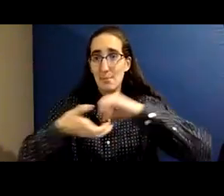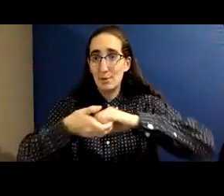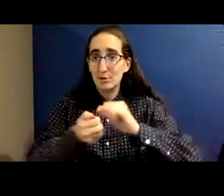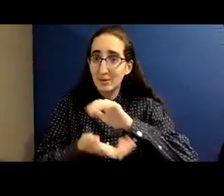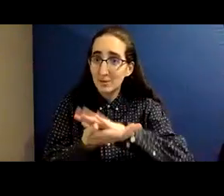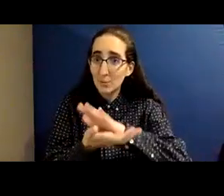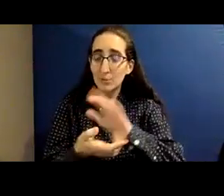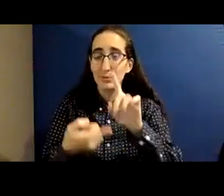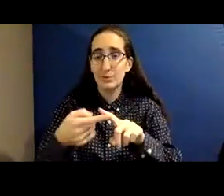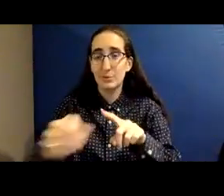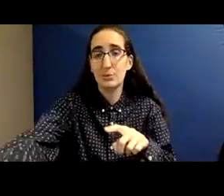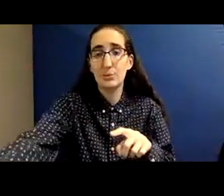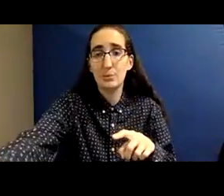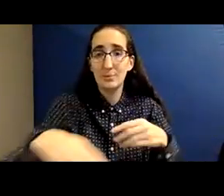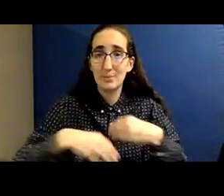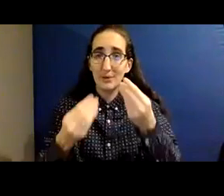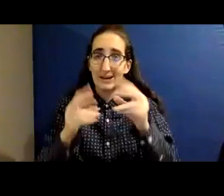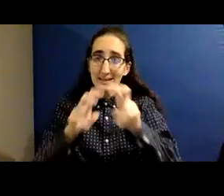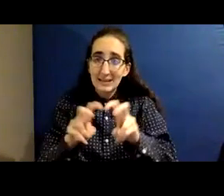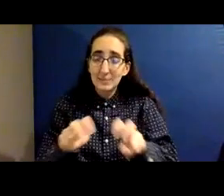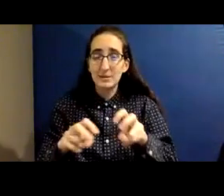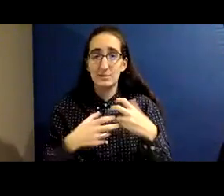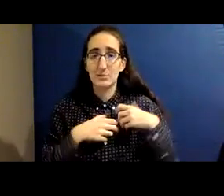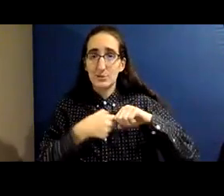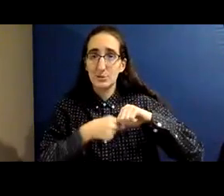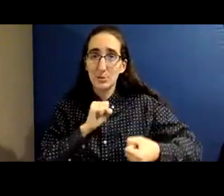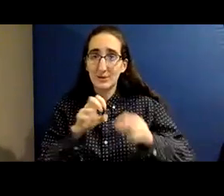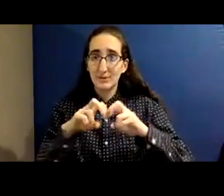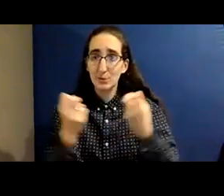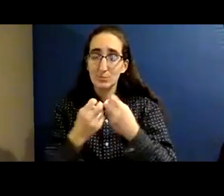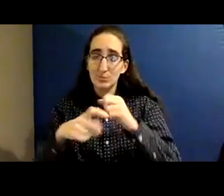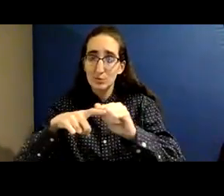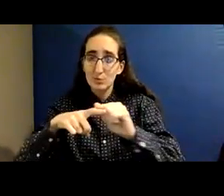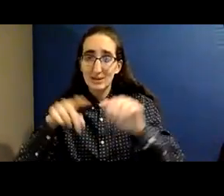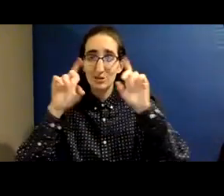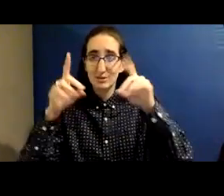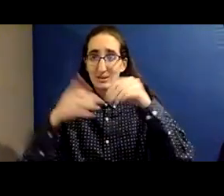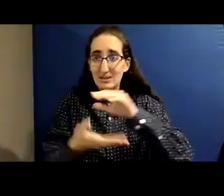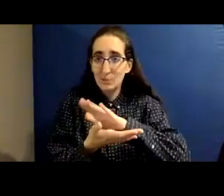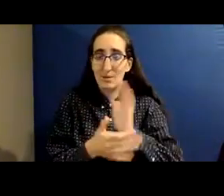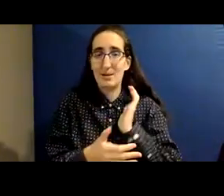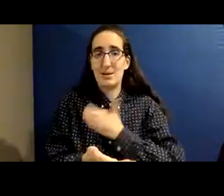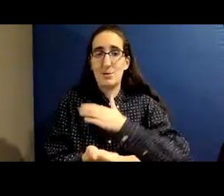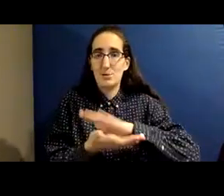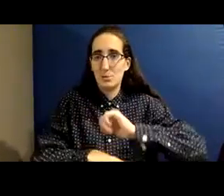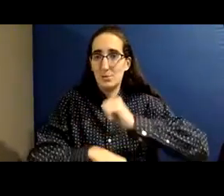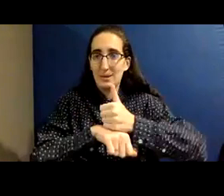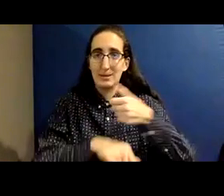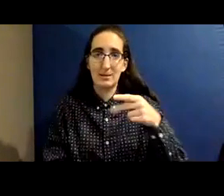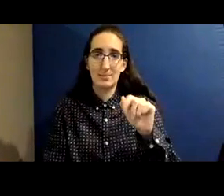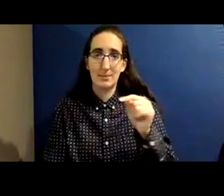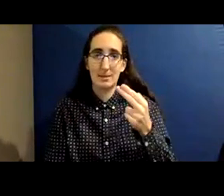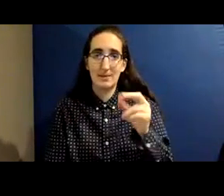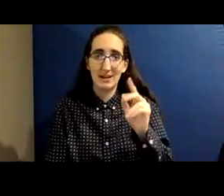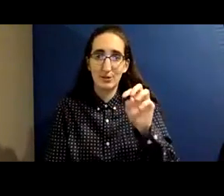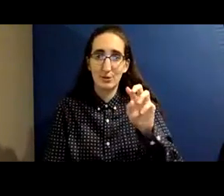to provide assessments and grief groups and training and education in the schools. And our school-based Pathfinders groups, which are a 10-week group,